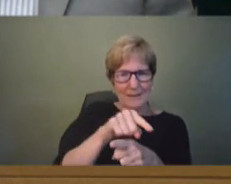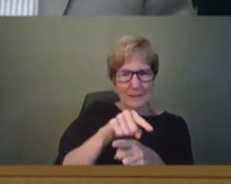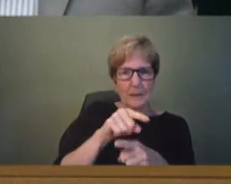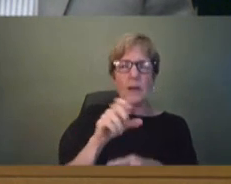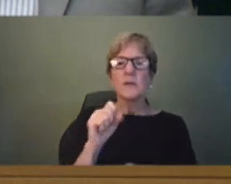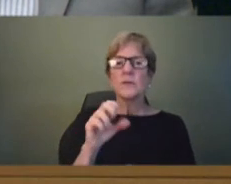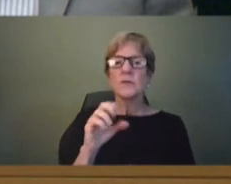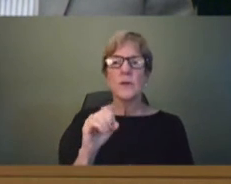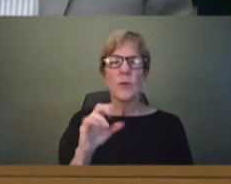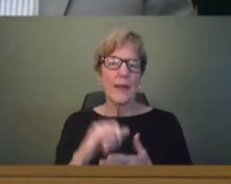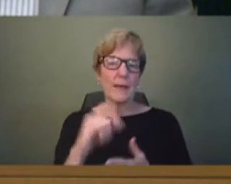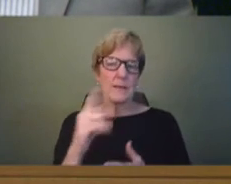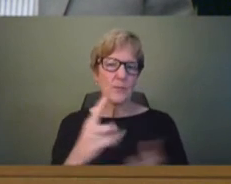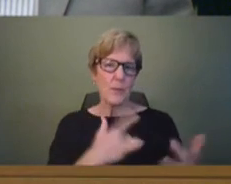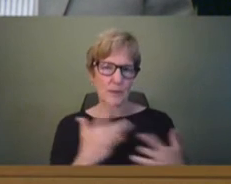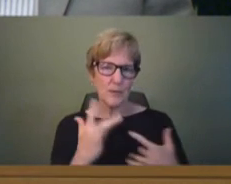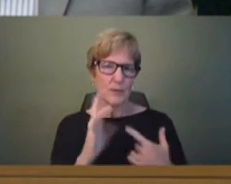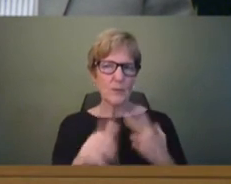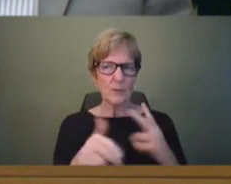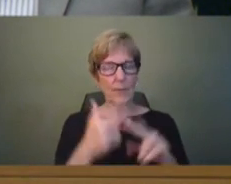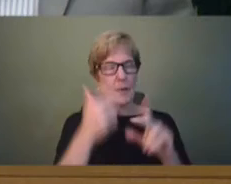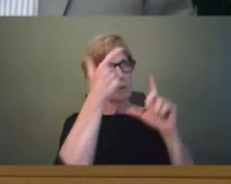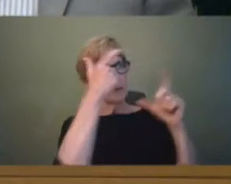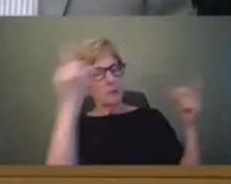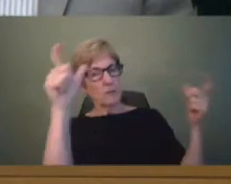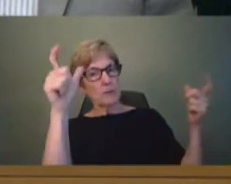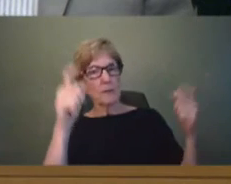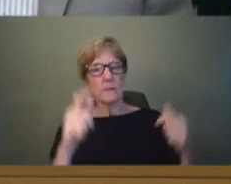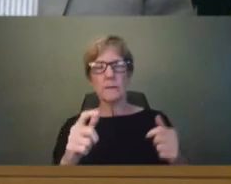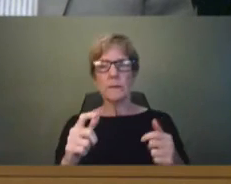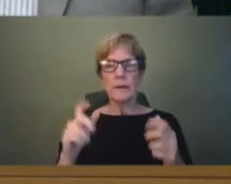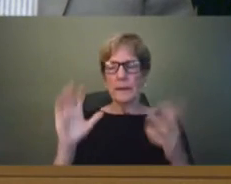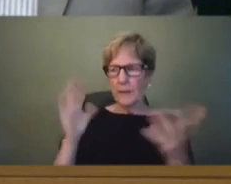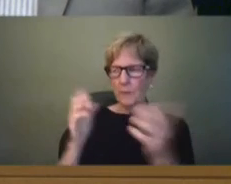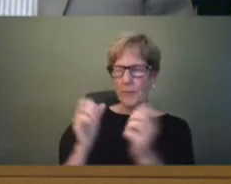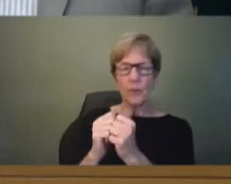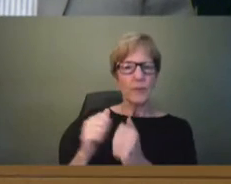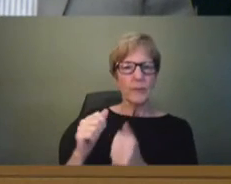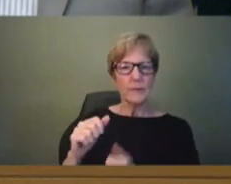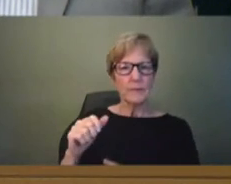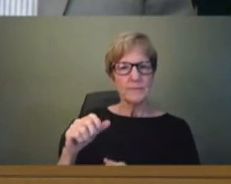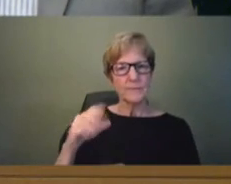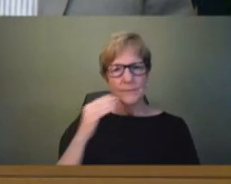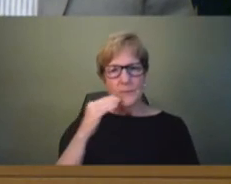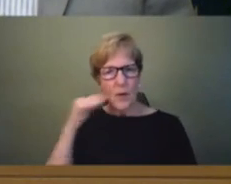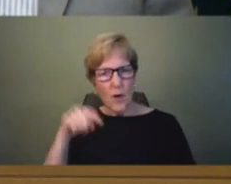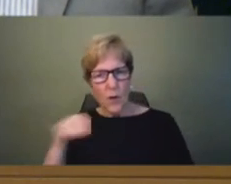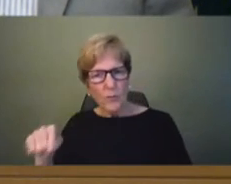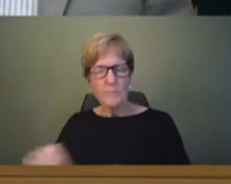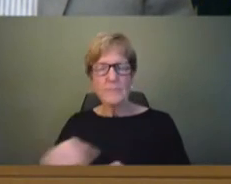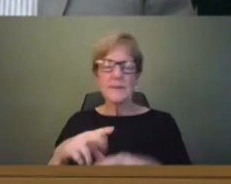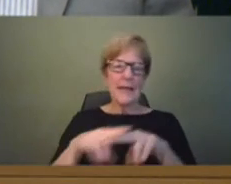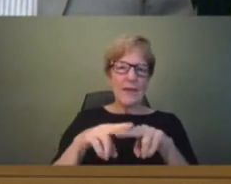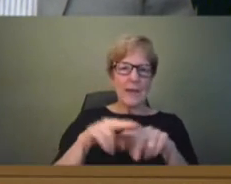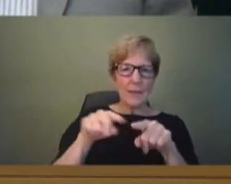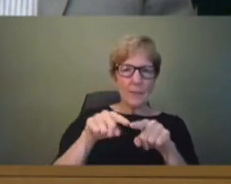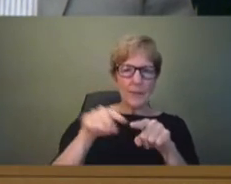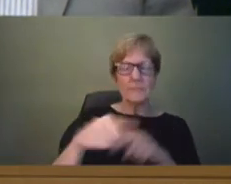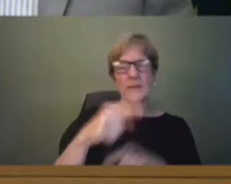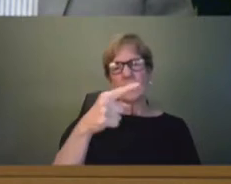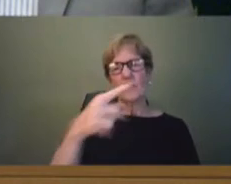of the the concerns about the scale versus the proximity to the Future uh Light Rail station a little bit further away roughly a quarter mile